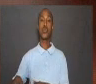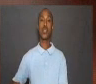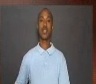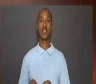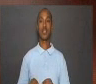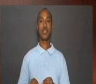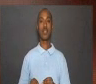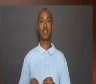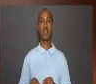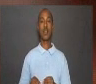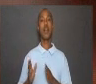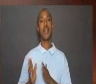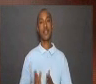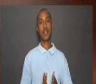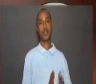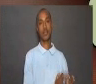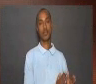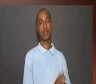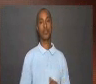Students, let's get ready.